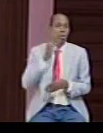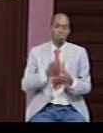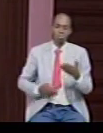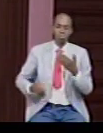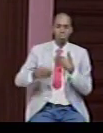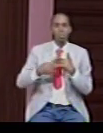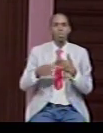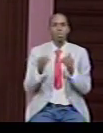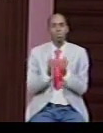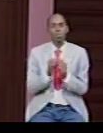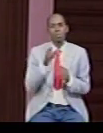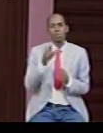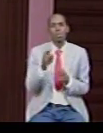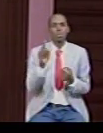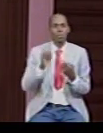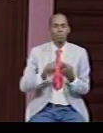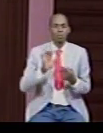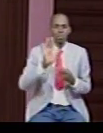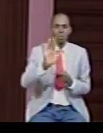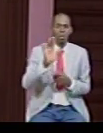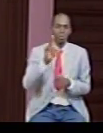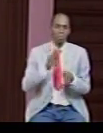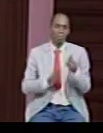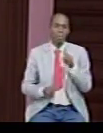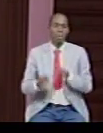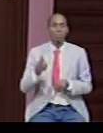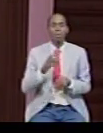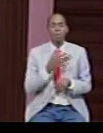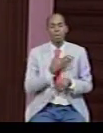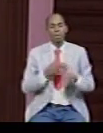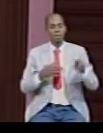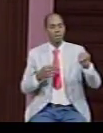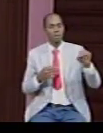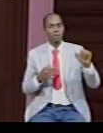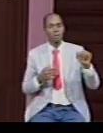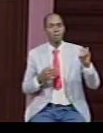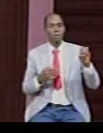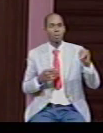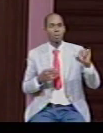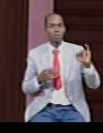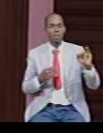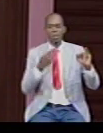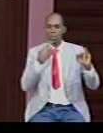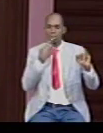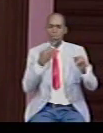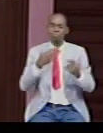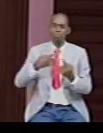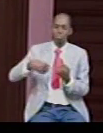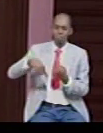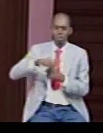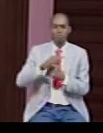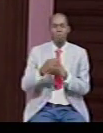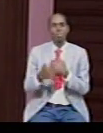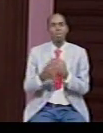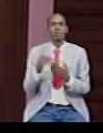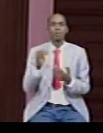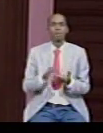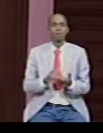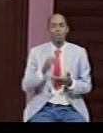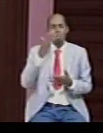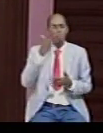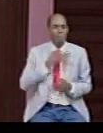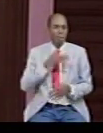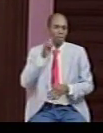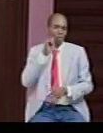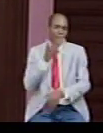thee unto thy people. And Naomi said, turn again, my daughters. Why will you